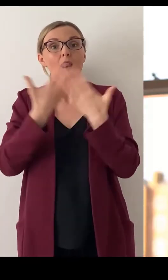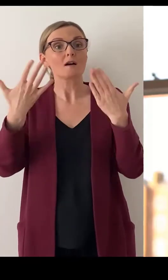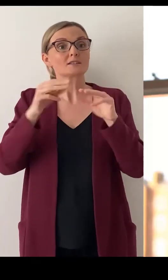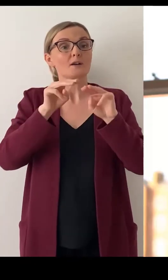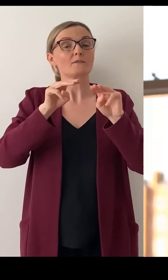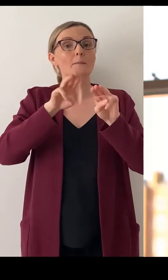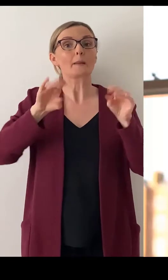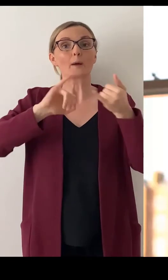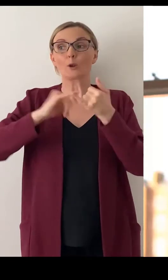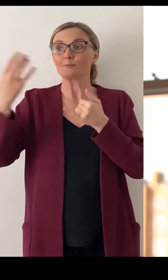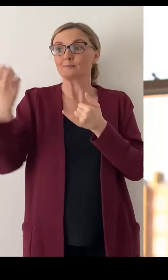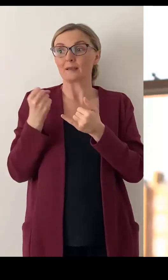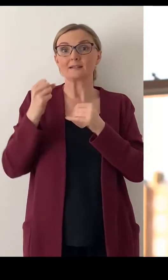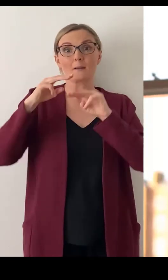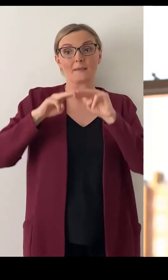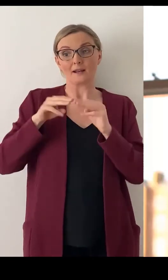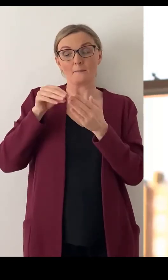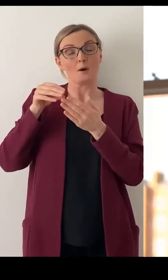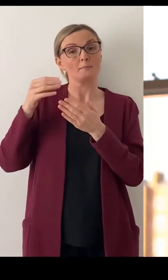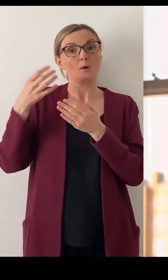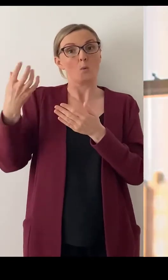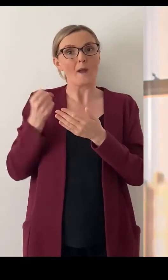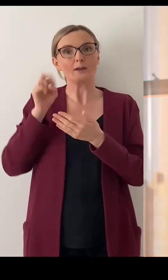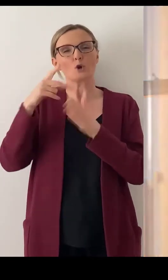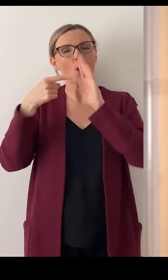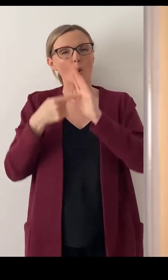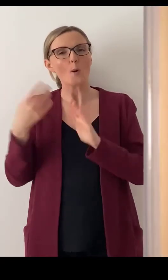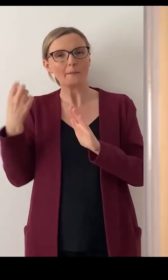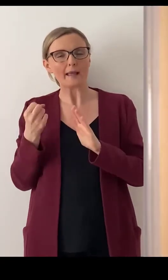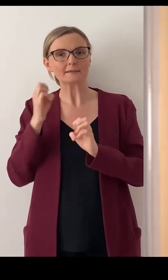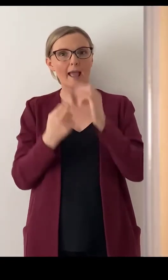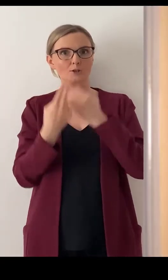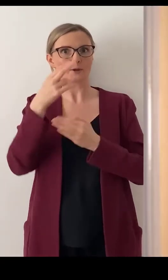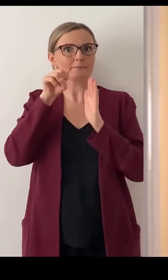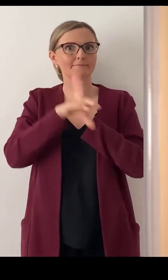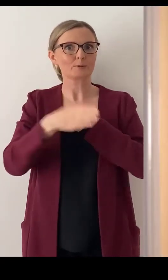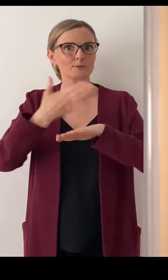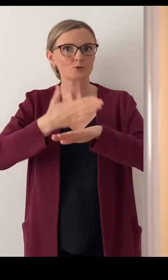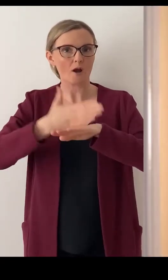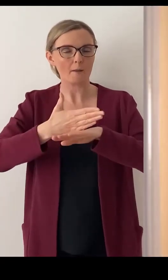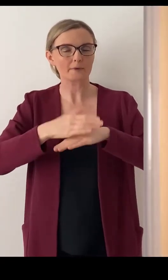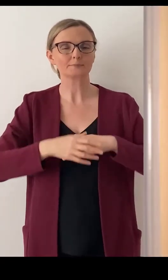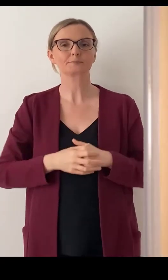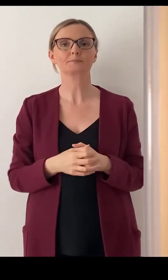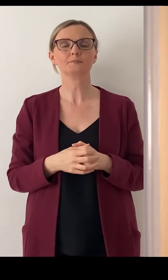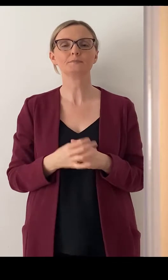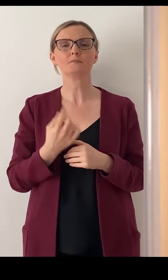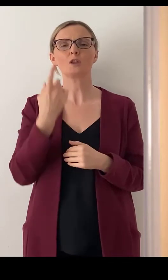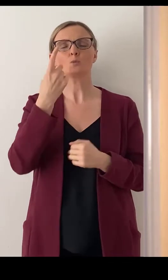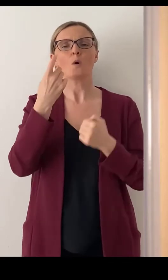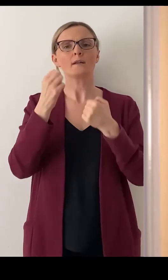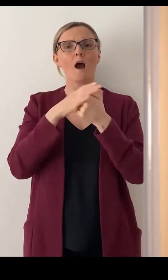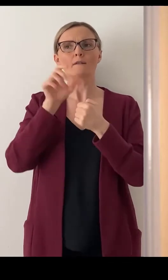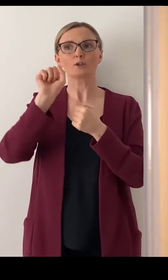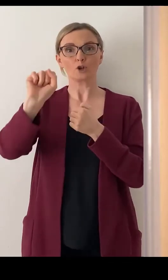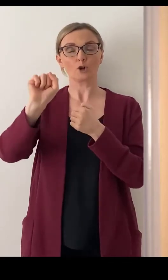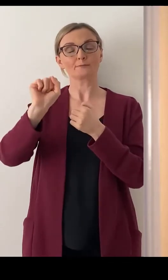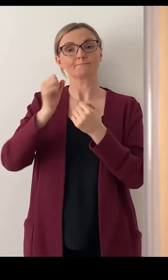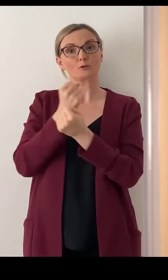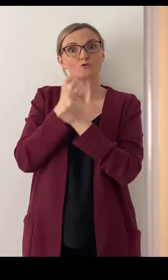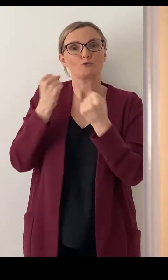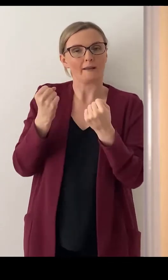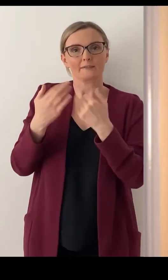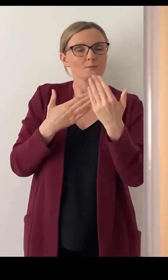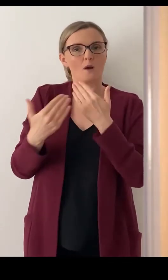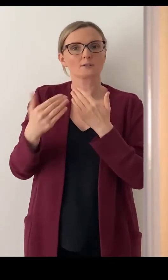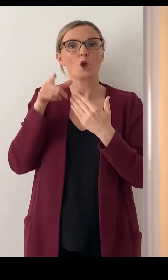wage and low paid workers in general found themselves without jobs. Paul, one of your strengths as a researcher is that you do both